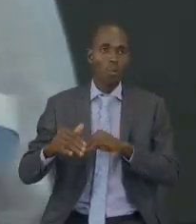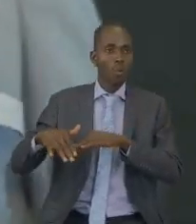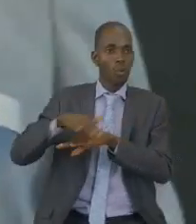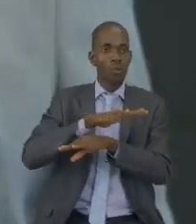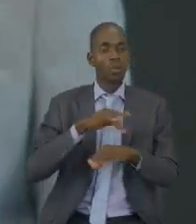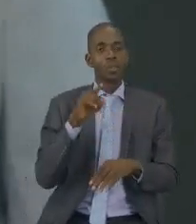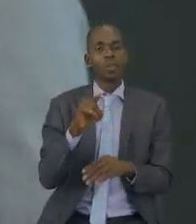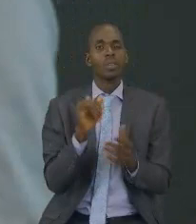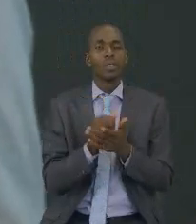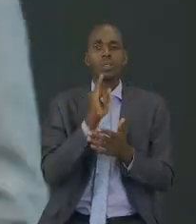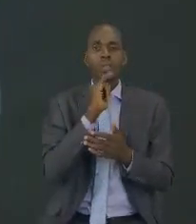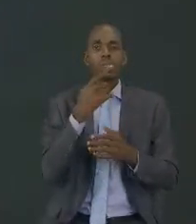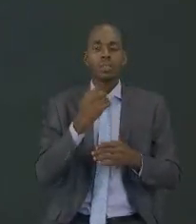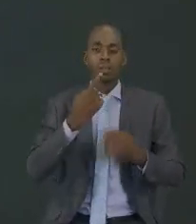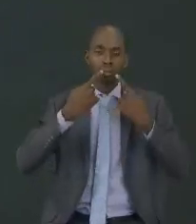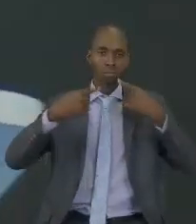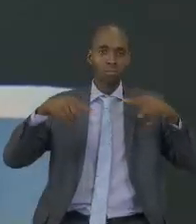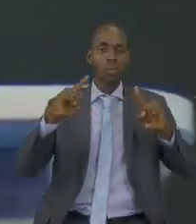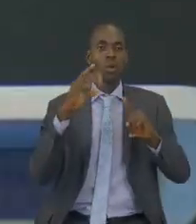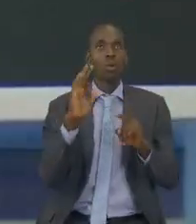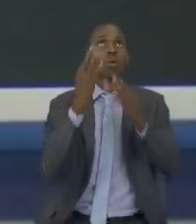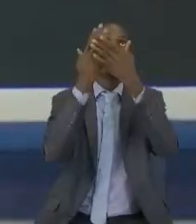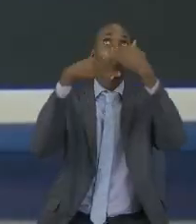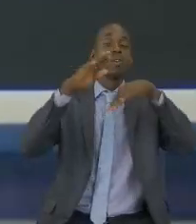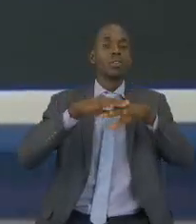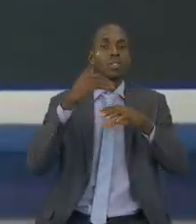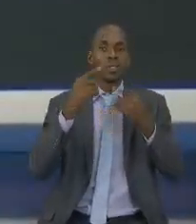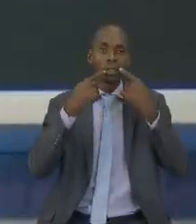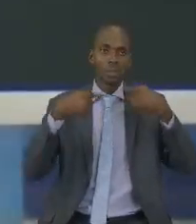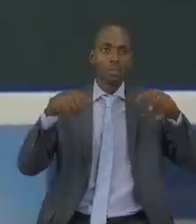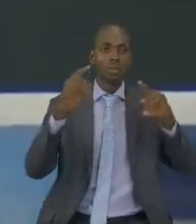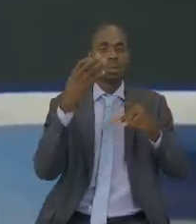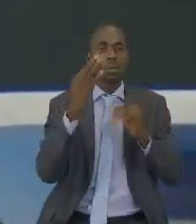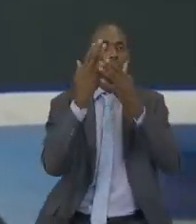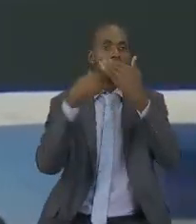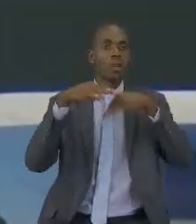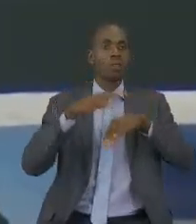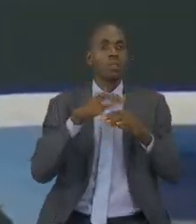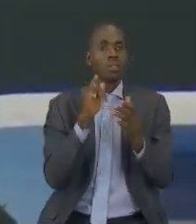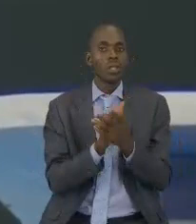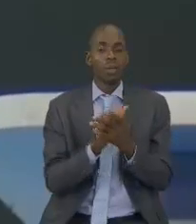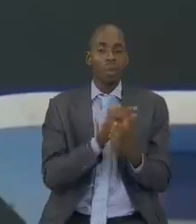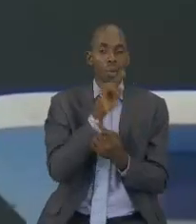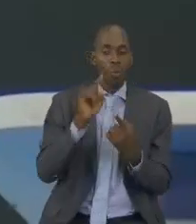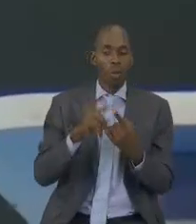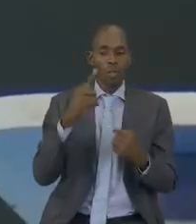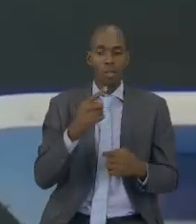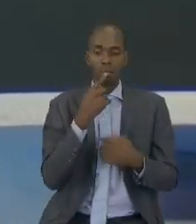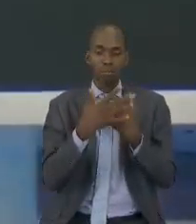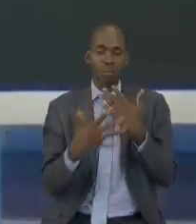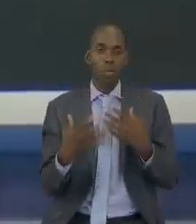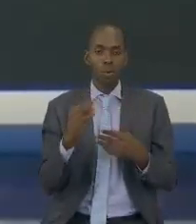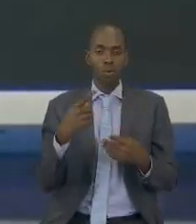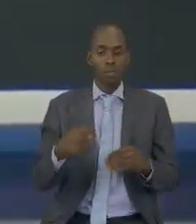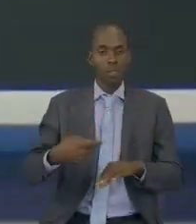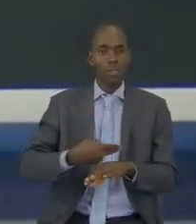That's the declaration of heaven. It's the decree of heaven that when the blood of the Lamb, the